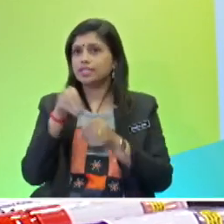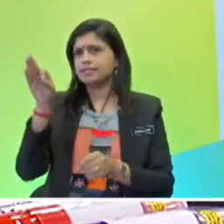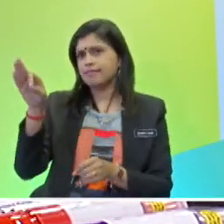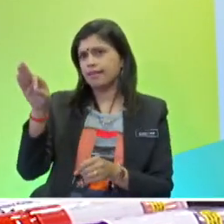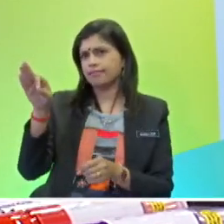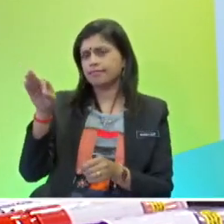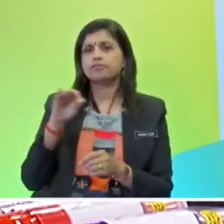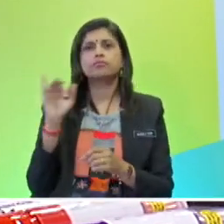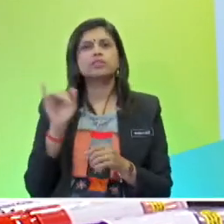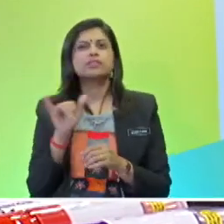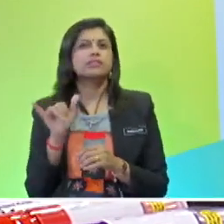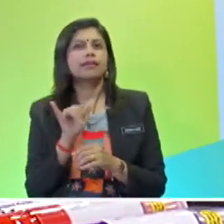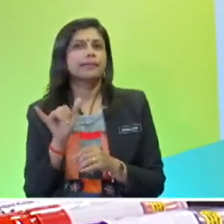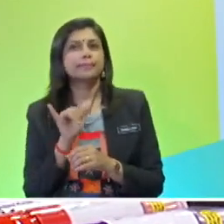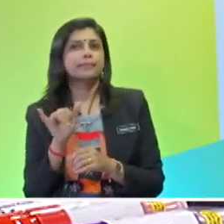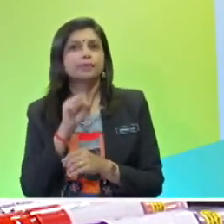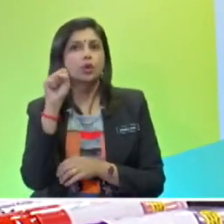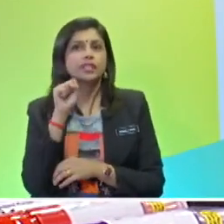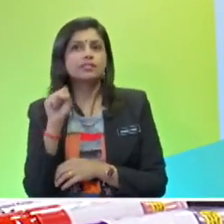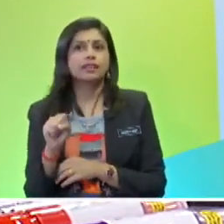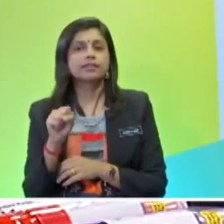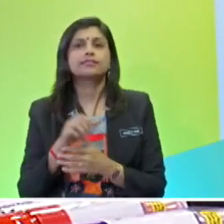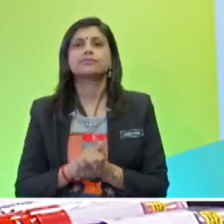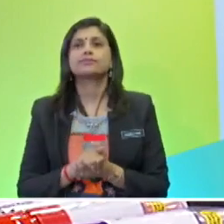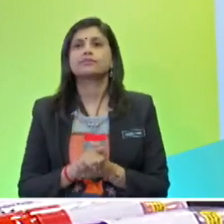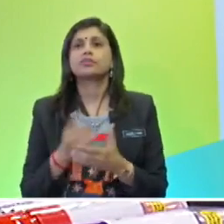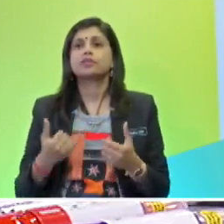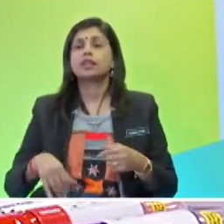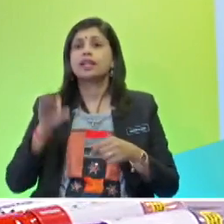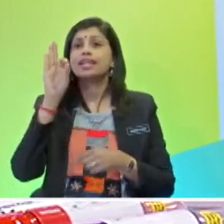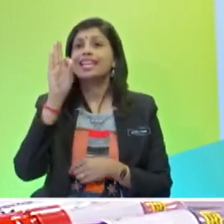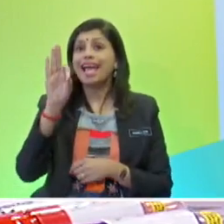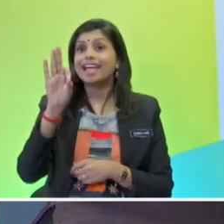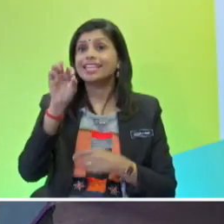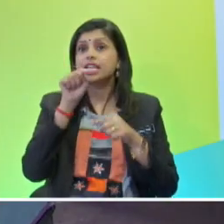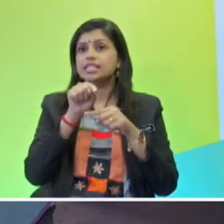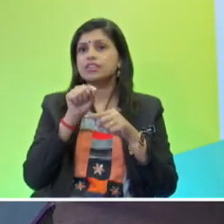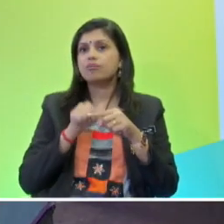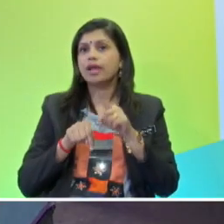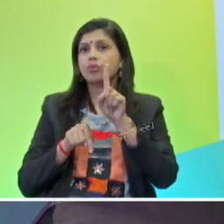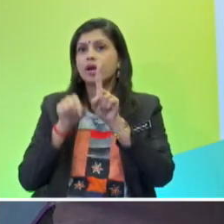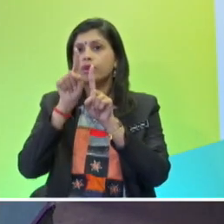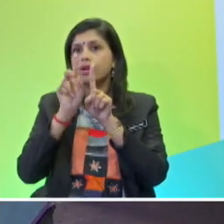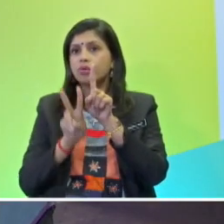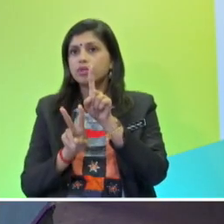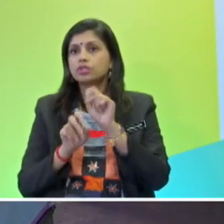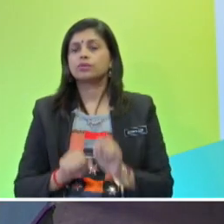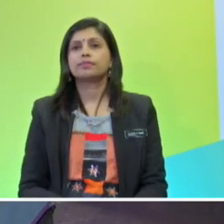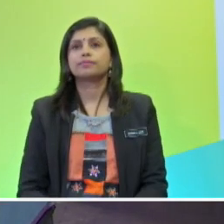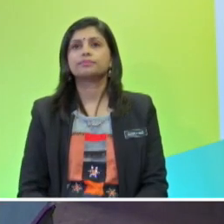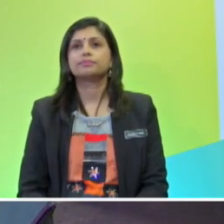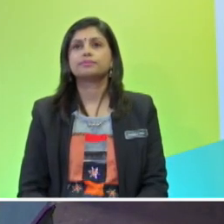as well, where it's actually 9 divided by 1.5. So in this